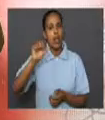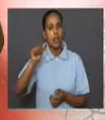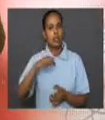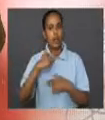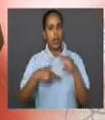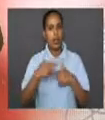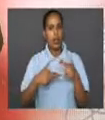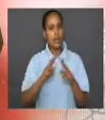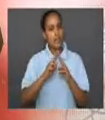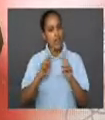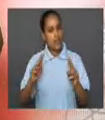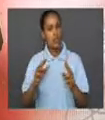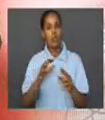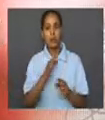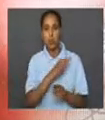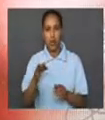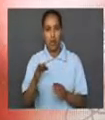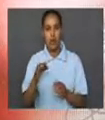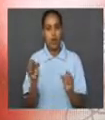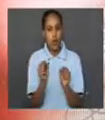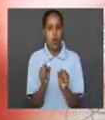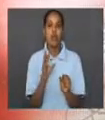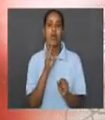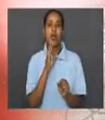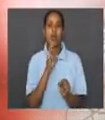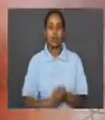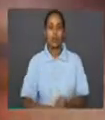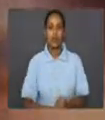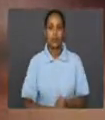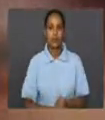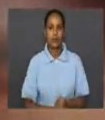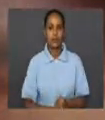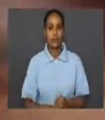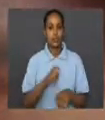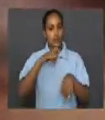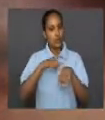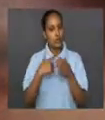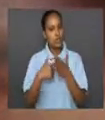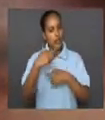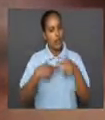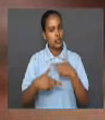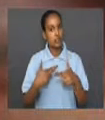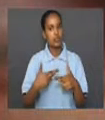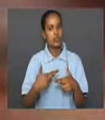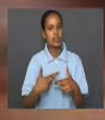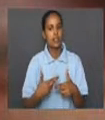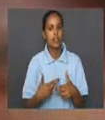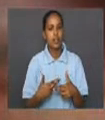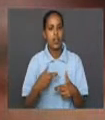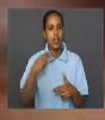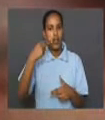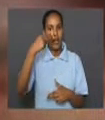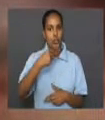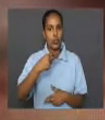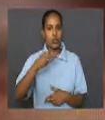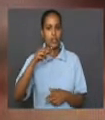Calcium reacts very well with cold water. During this reaction,